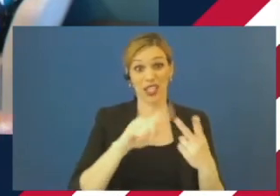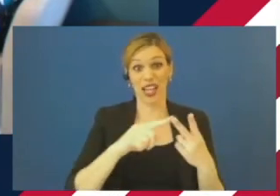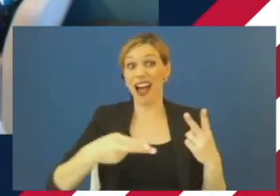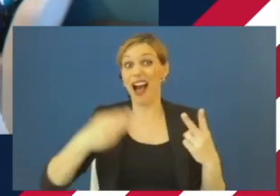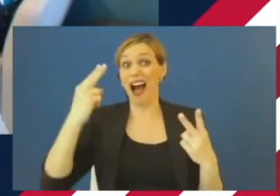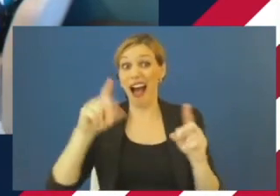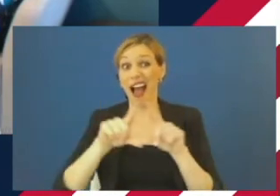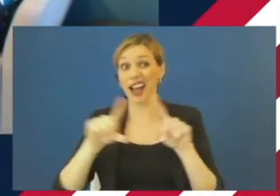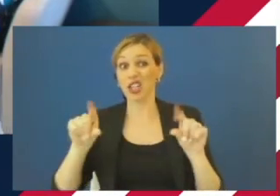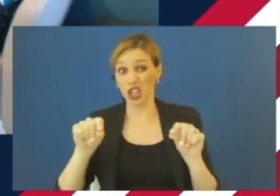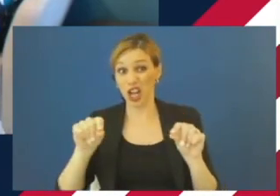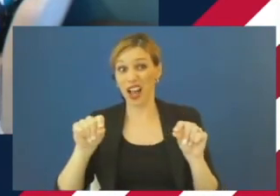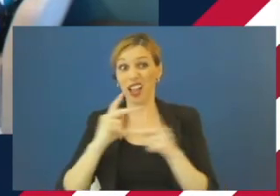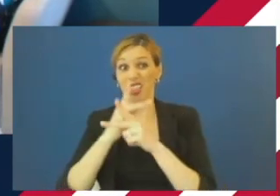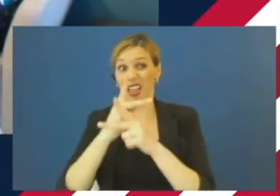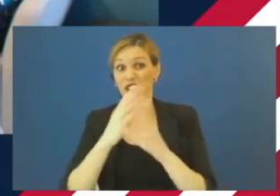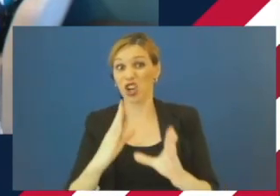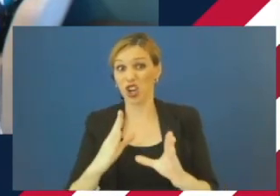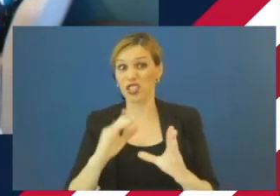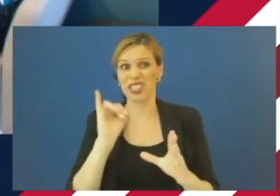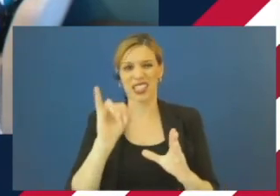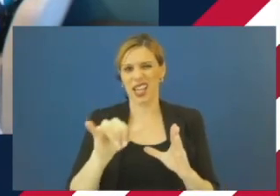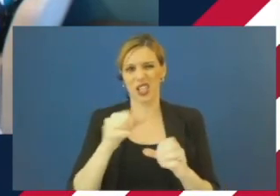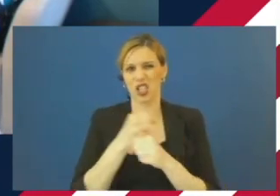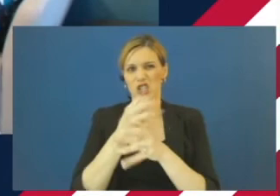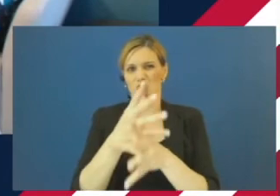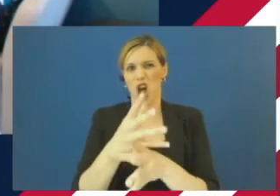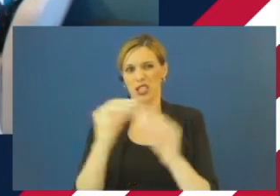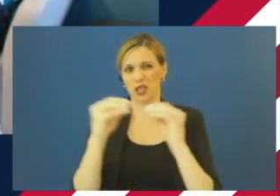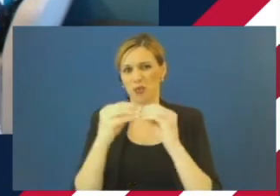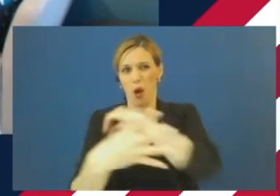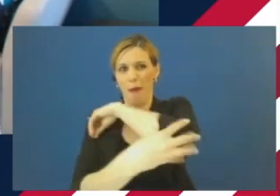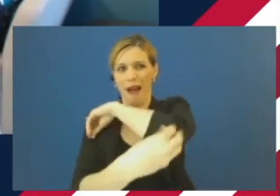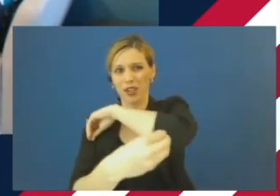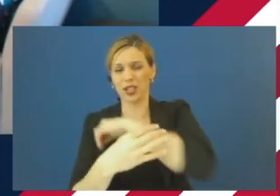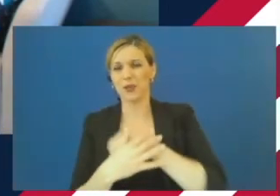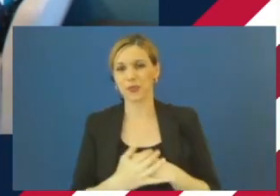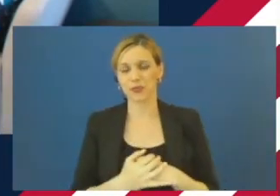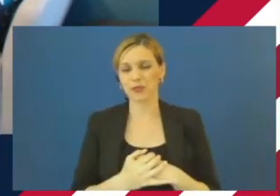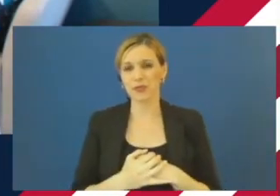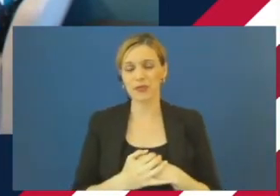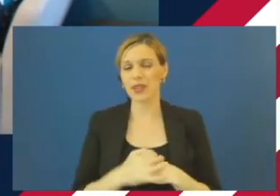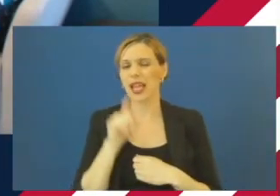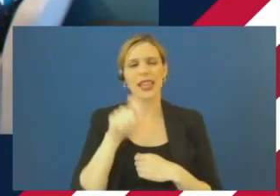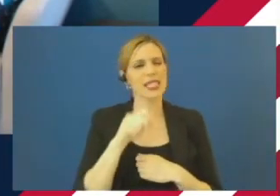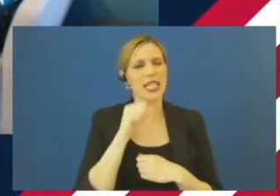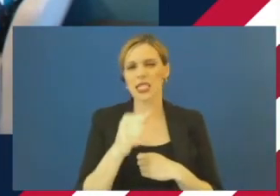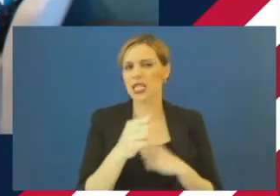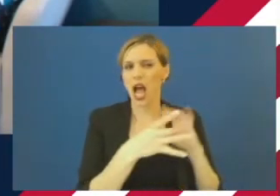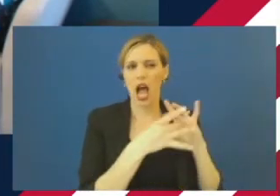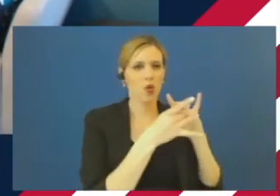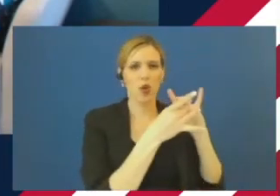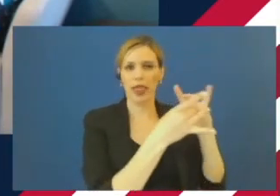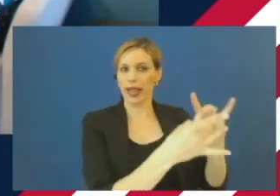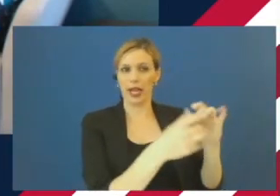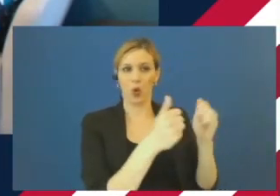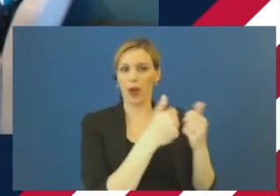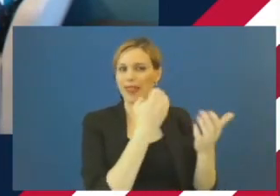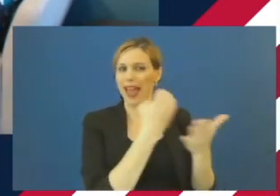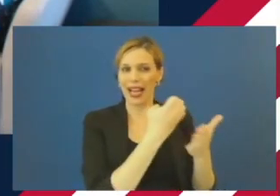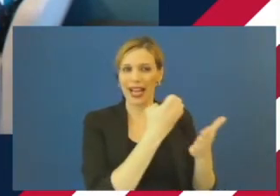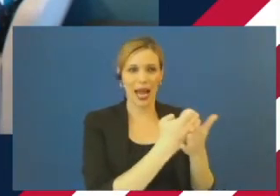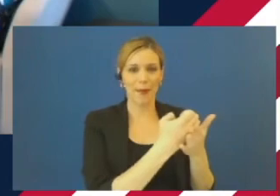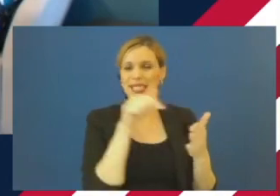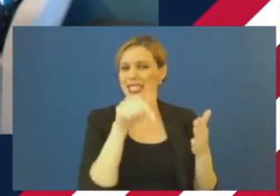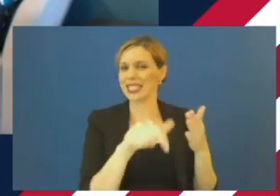I want to point out finally that this is not a matter of economics. This is not an issue of economics. It's